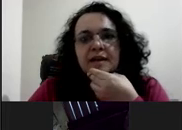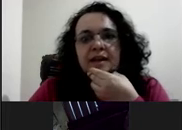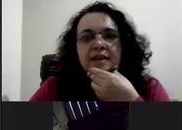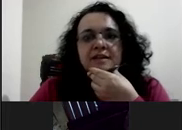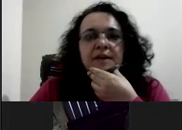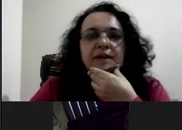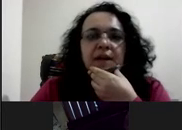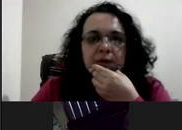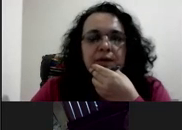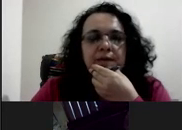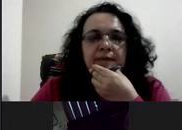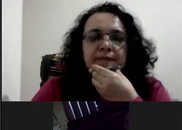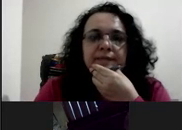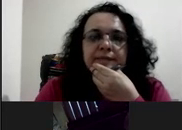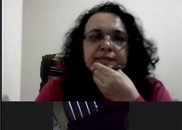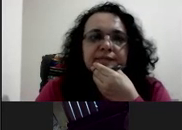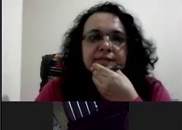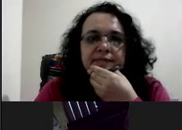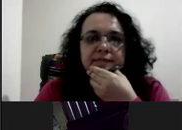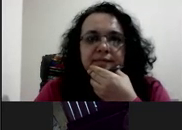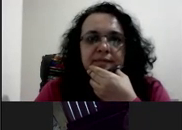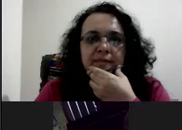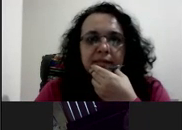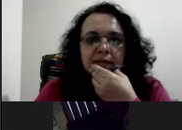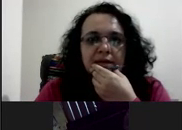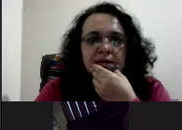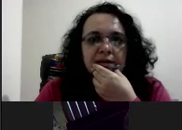Of this new lotion. It's very good.